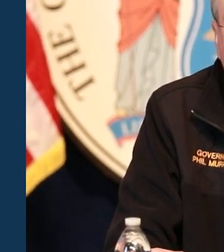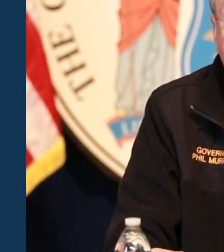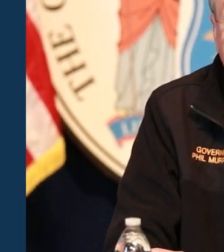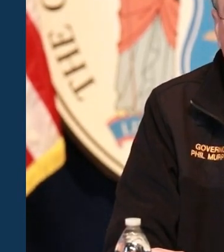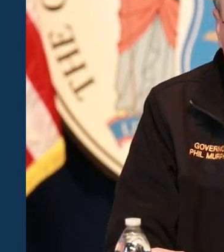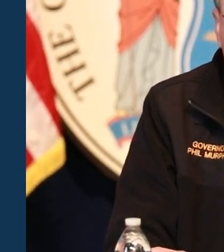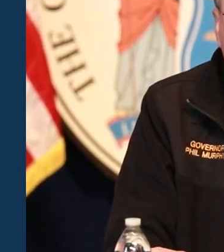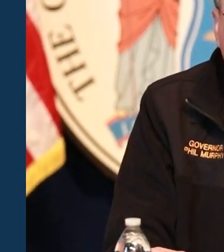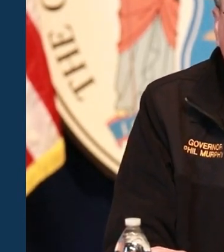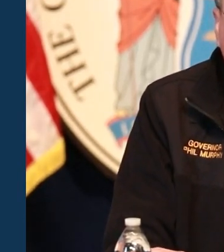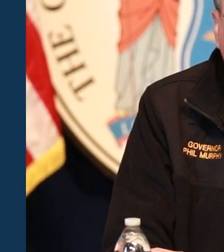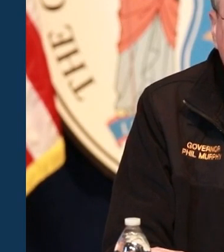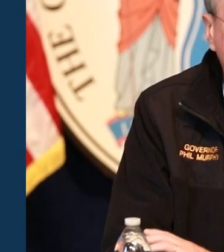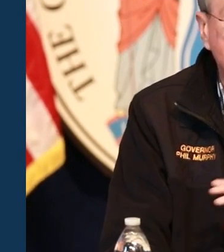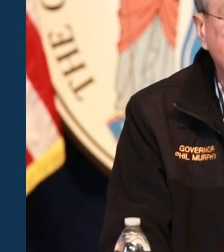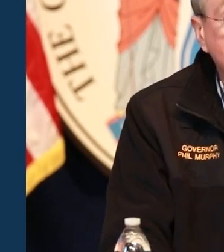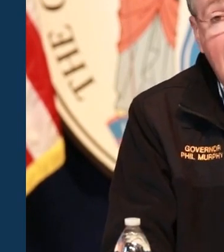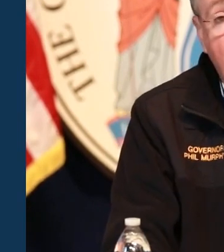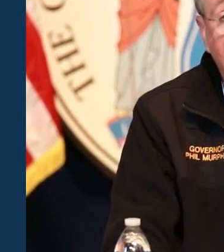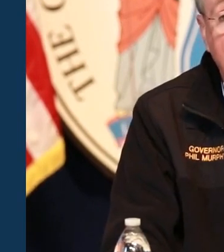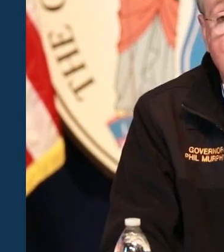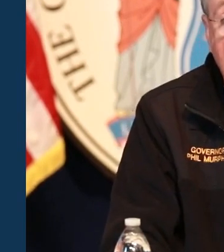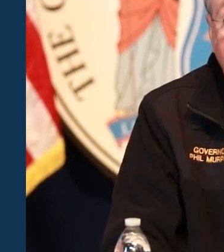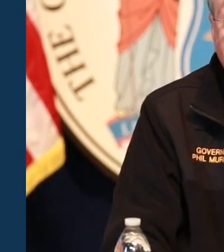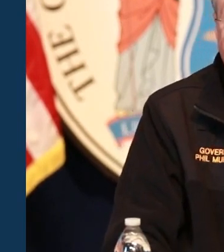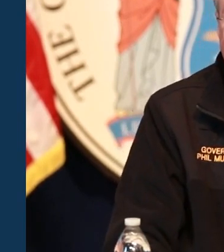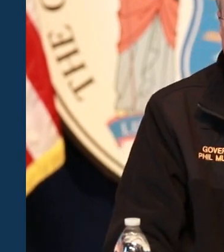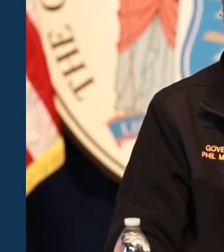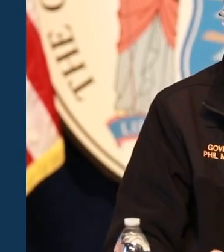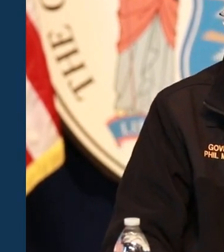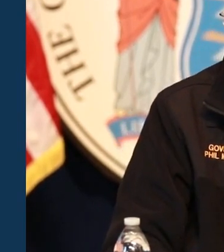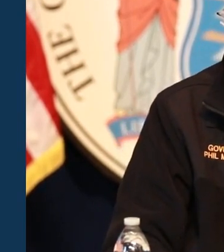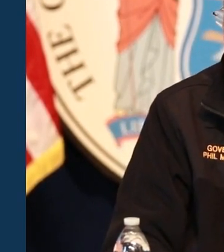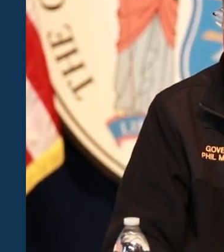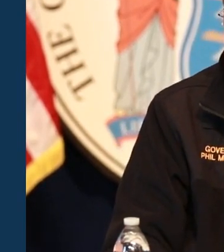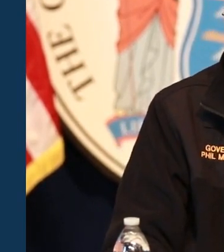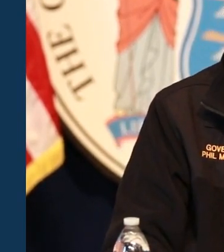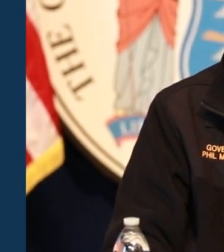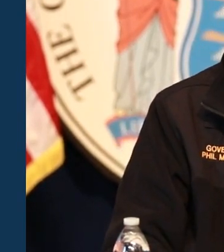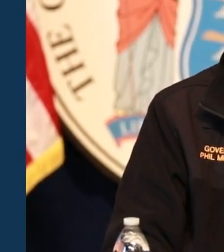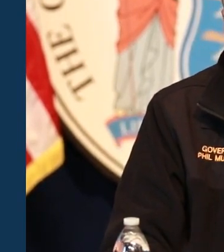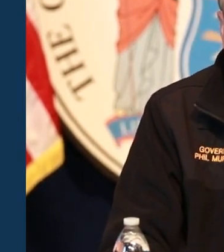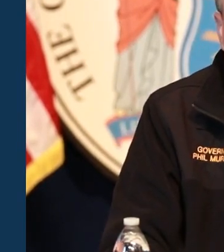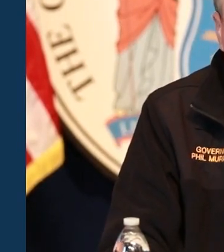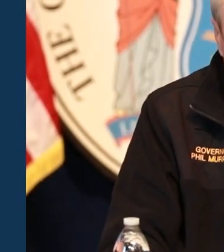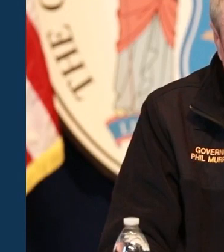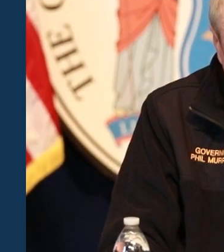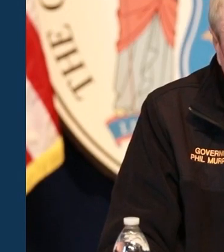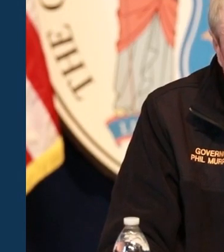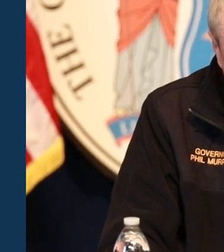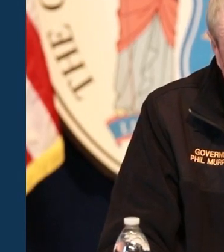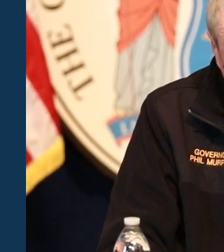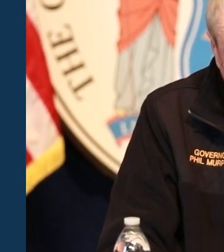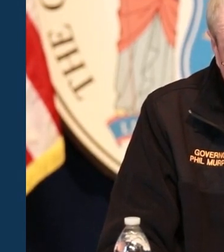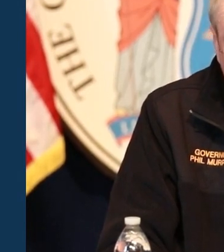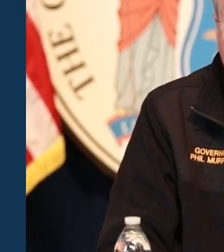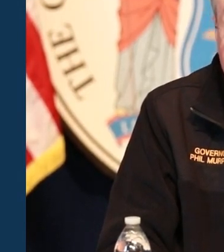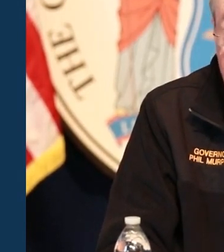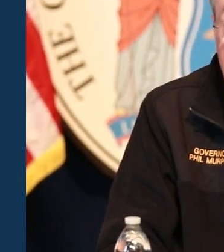test if you meet the requirements for testing. When you add up all the sites, I believe, as we said yesterday, it's at least 57